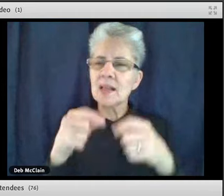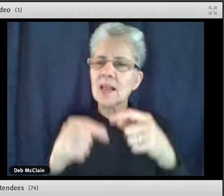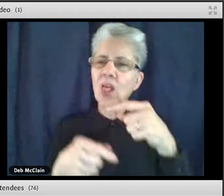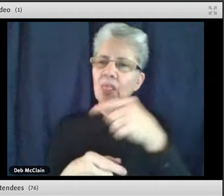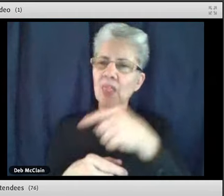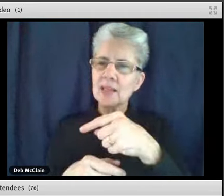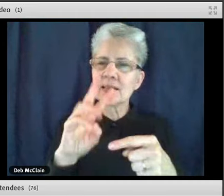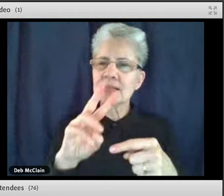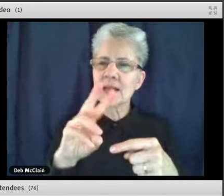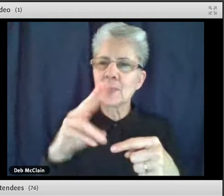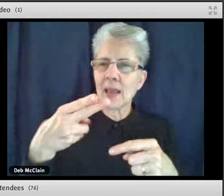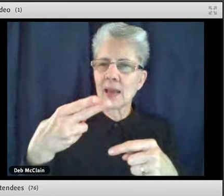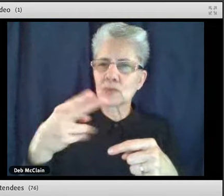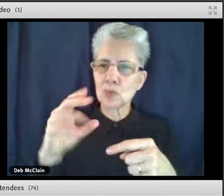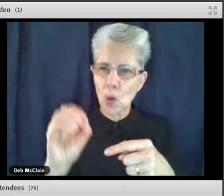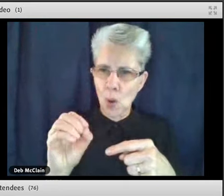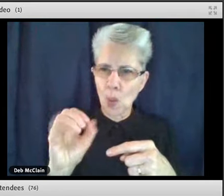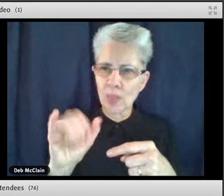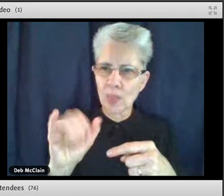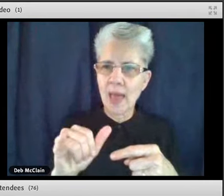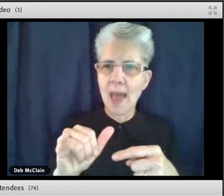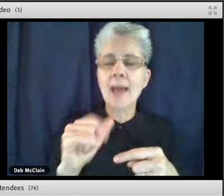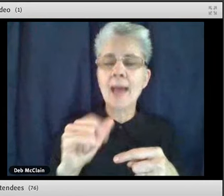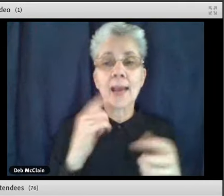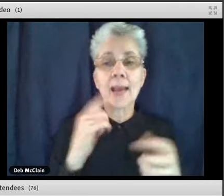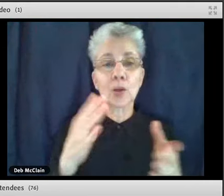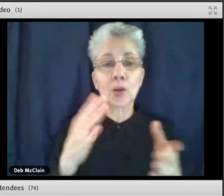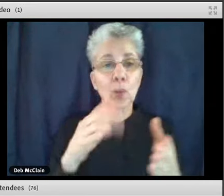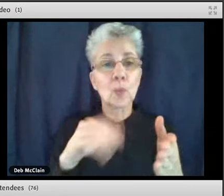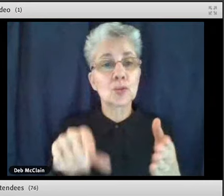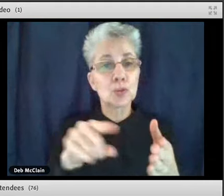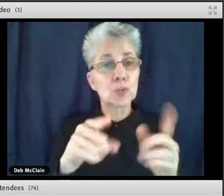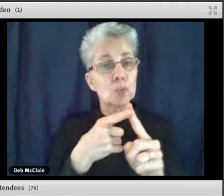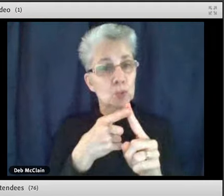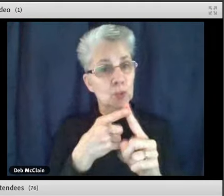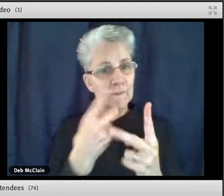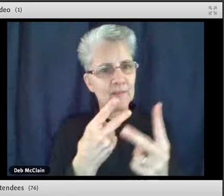understand. Situation report. So you can see,